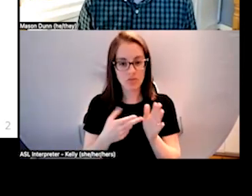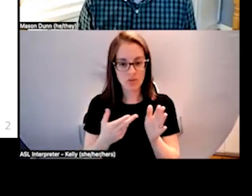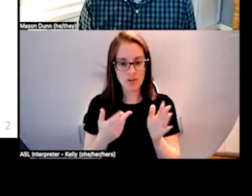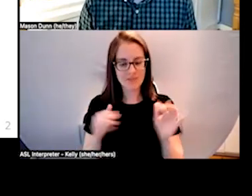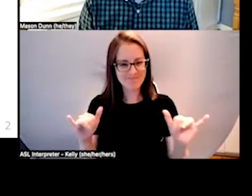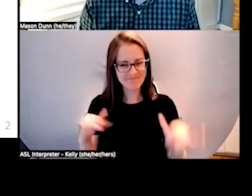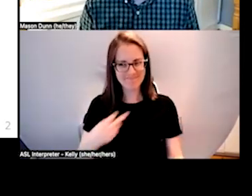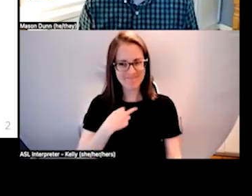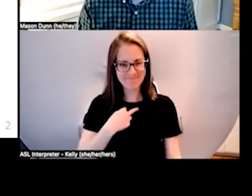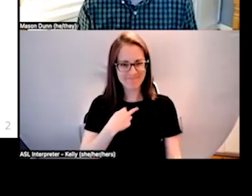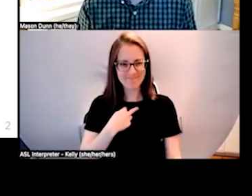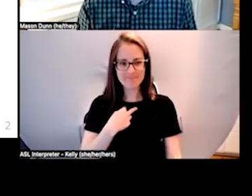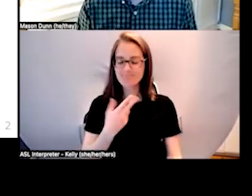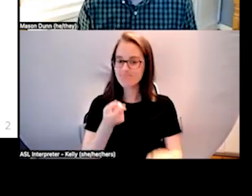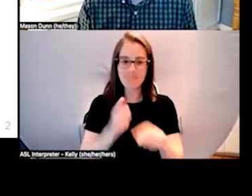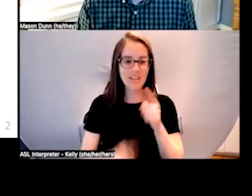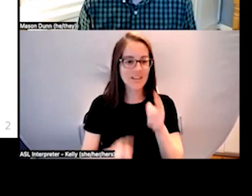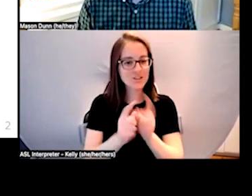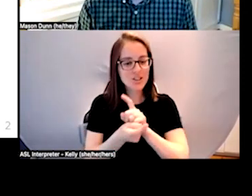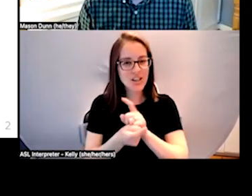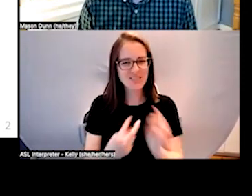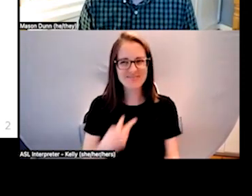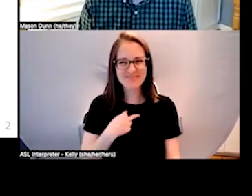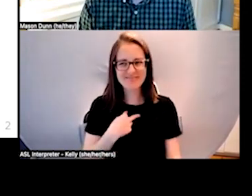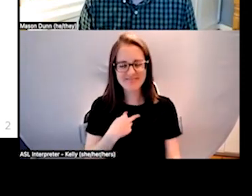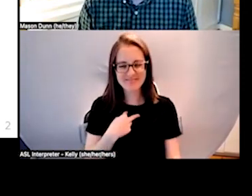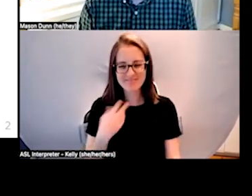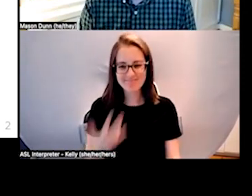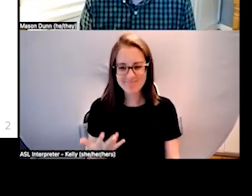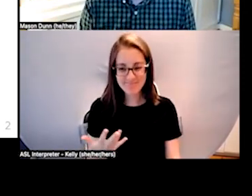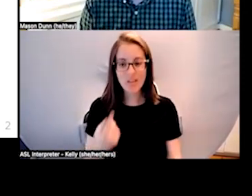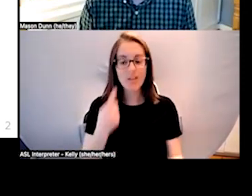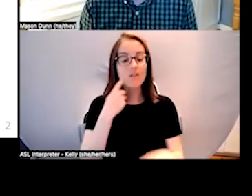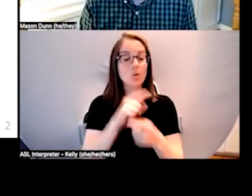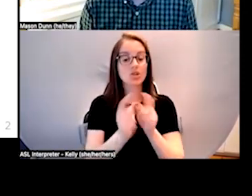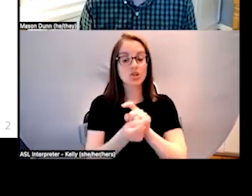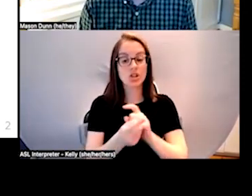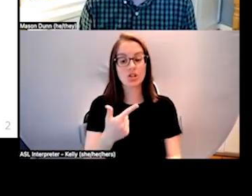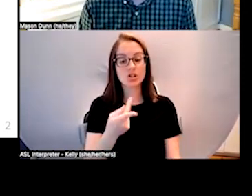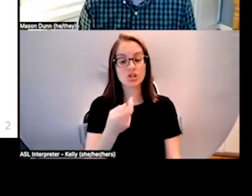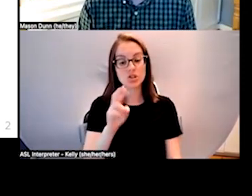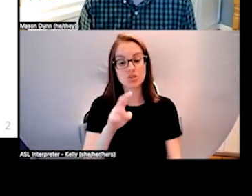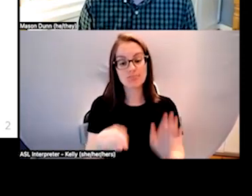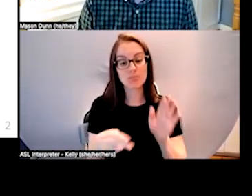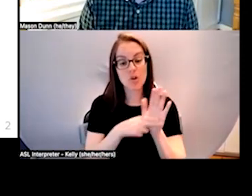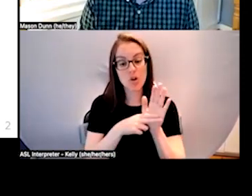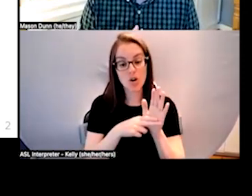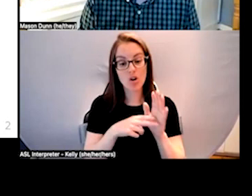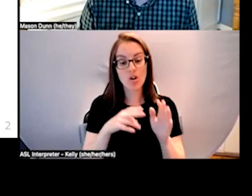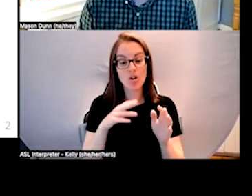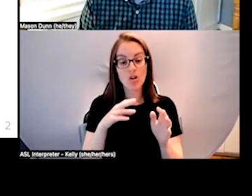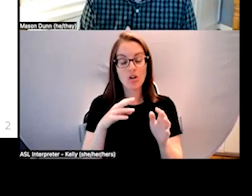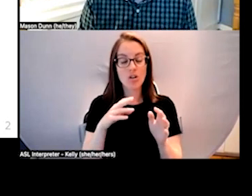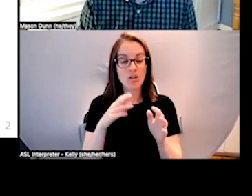be prohibited from doing so. In order to change a gender marker on a Massachusetts birth certificate,